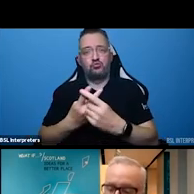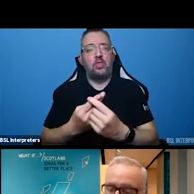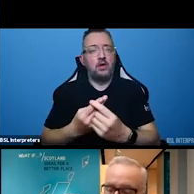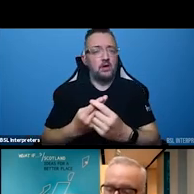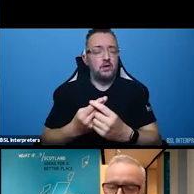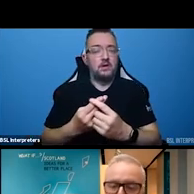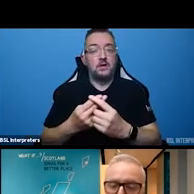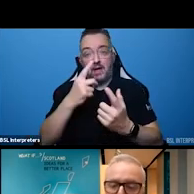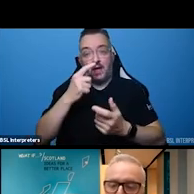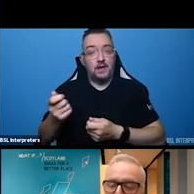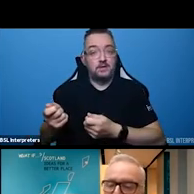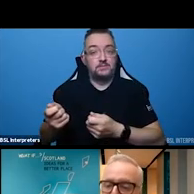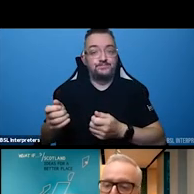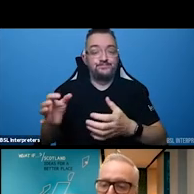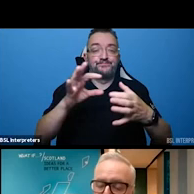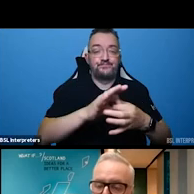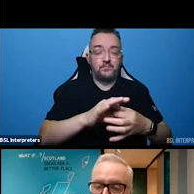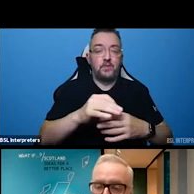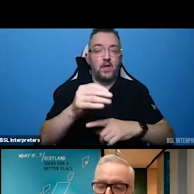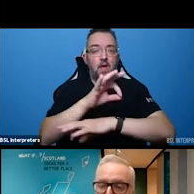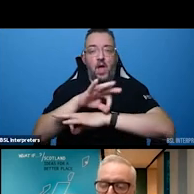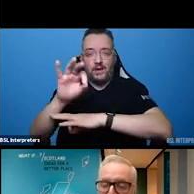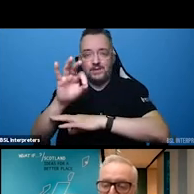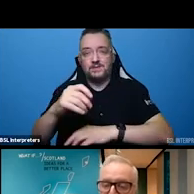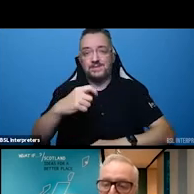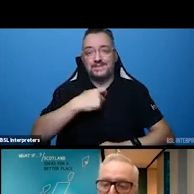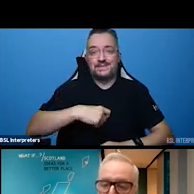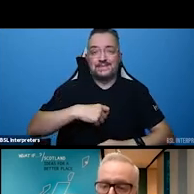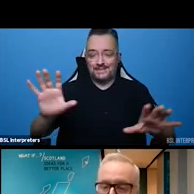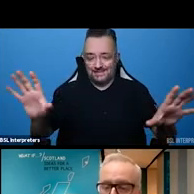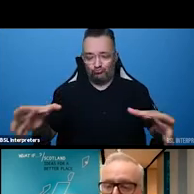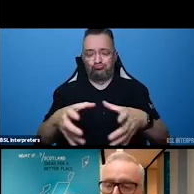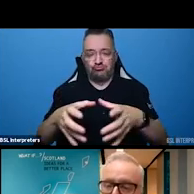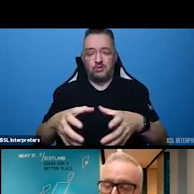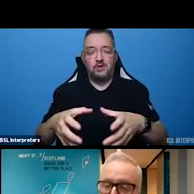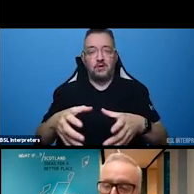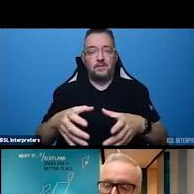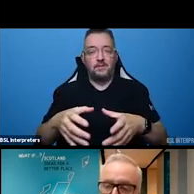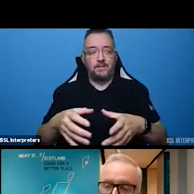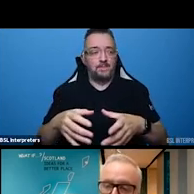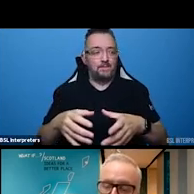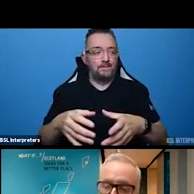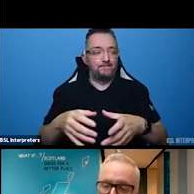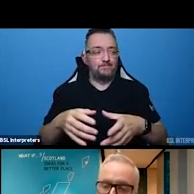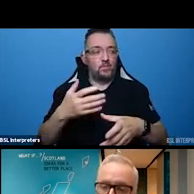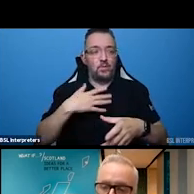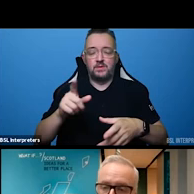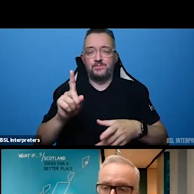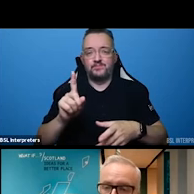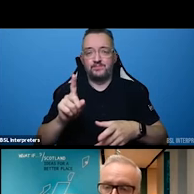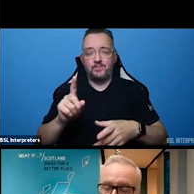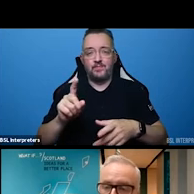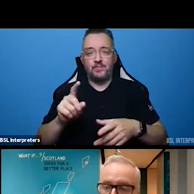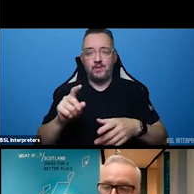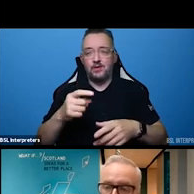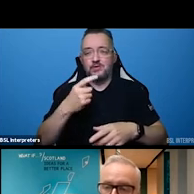architects and citizens in a very direct conversation, to almost strip away the layers of bureaucracy